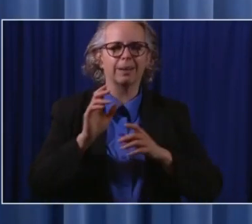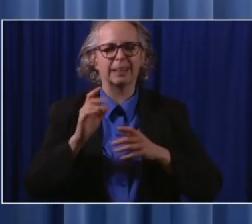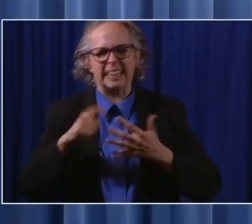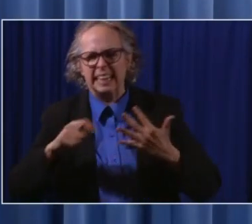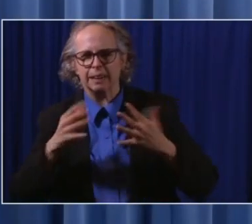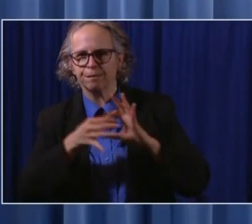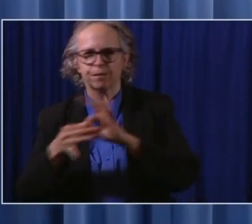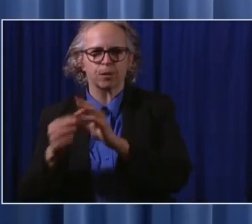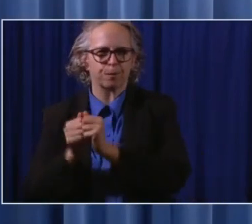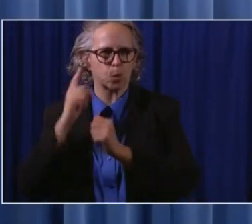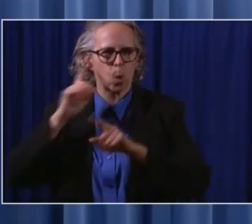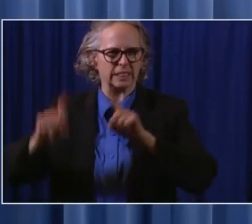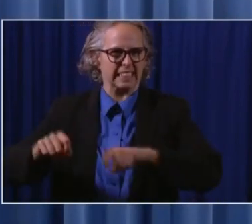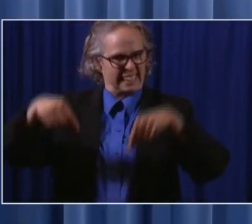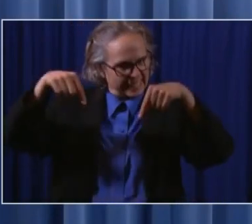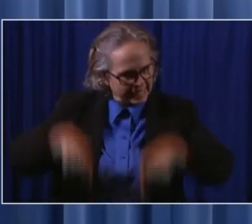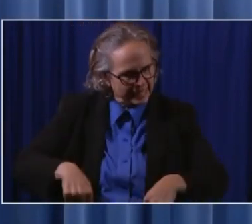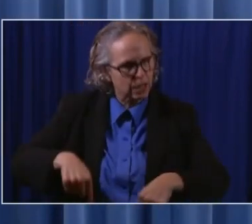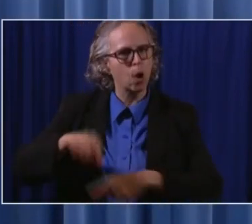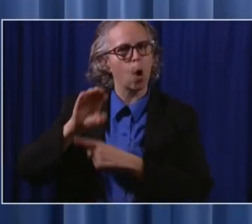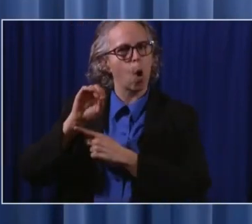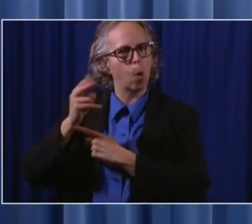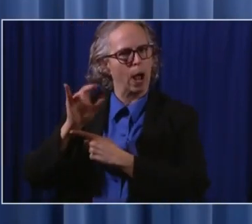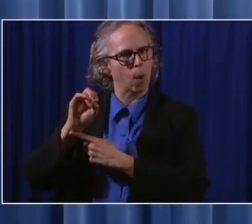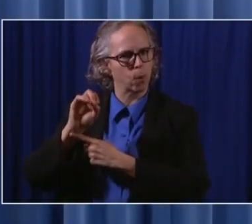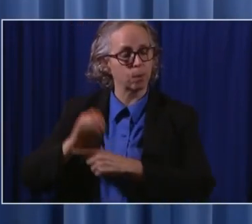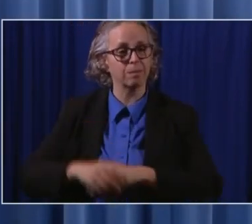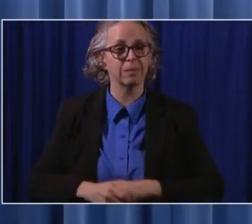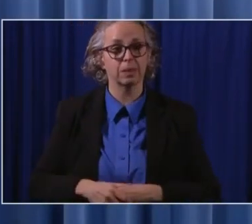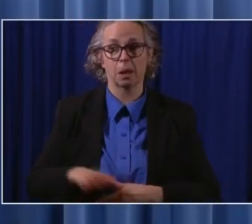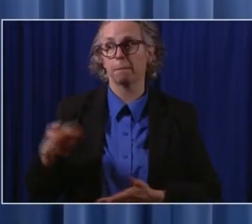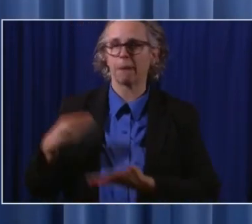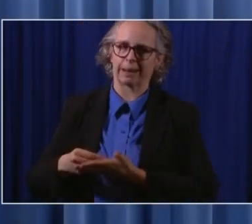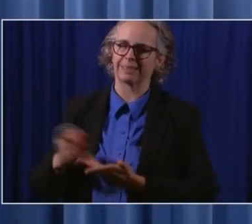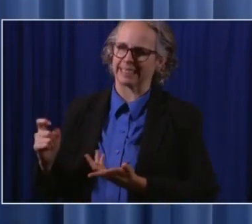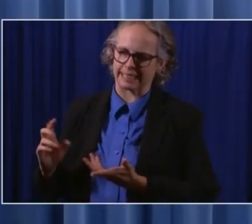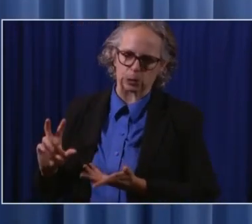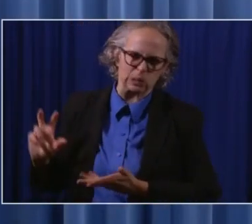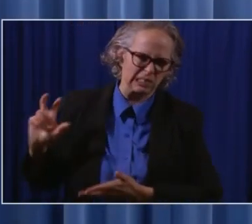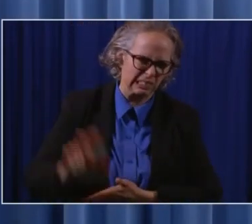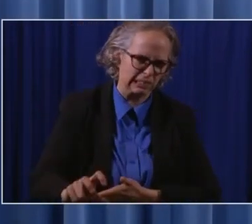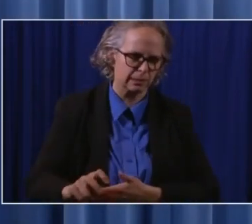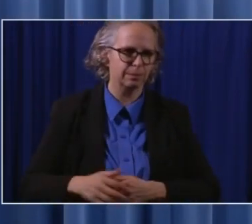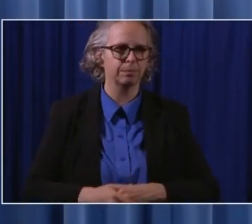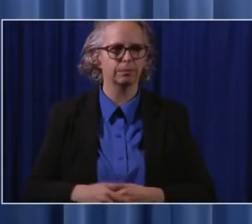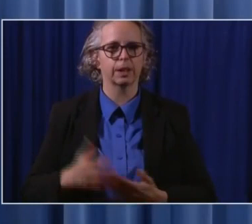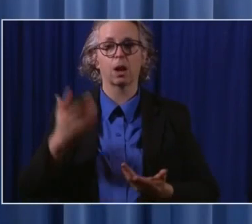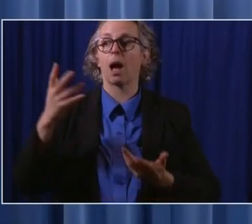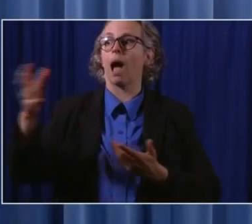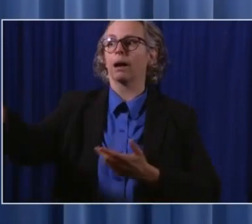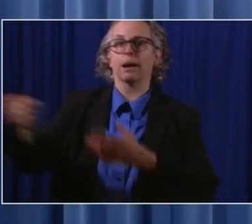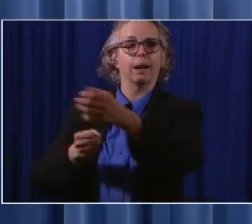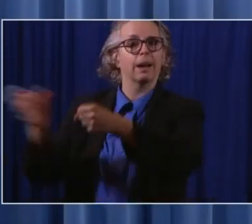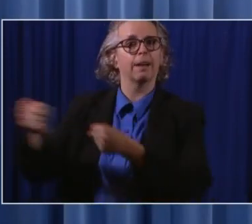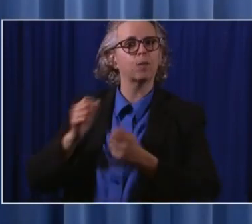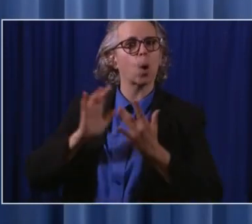to need money. So testing, money for testing, money for tracing is going to be